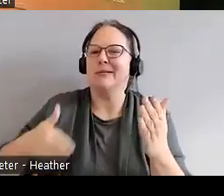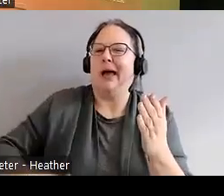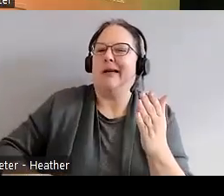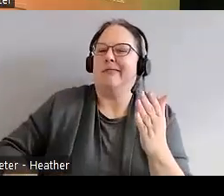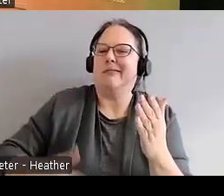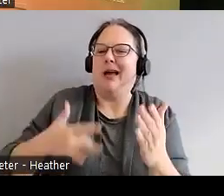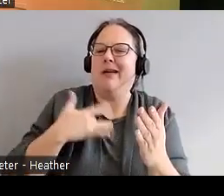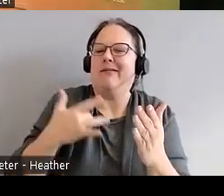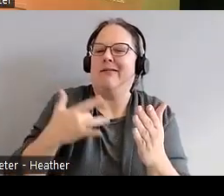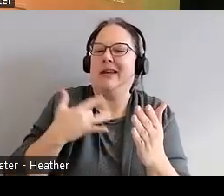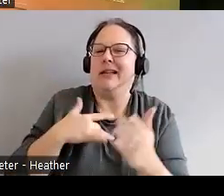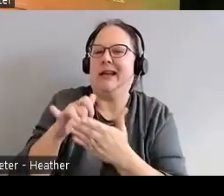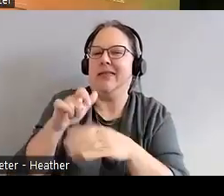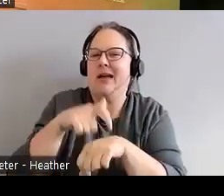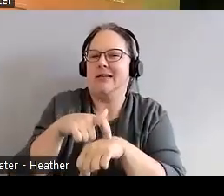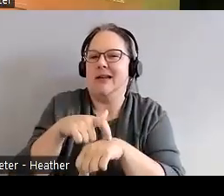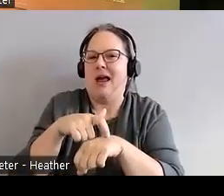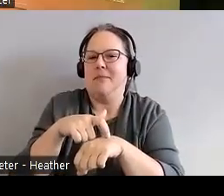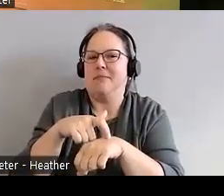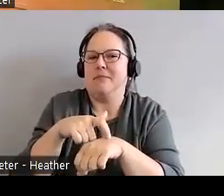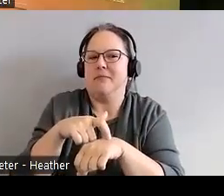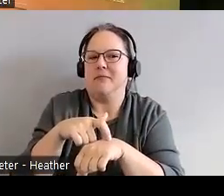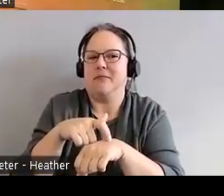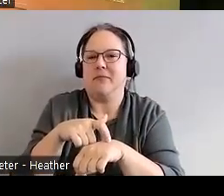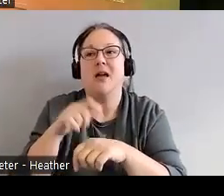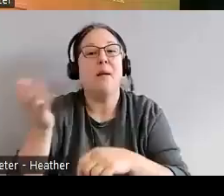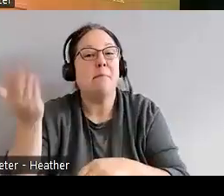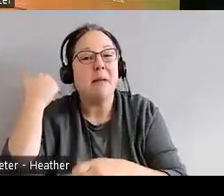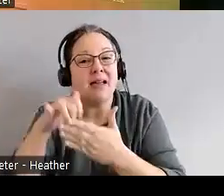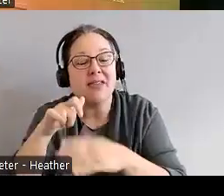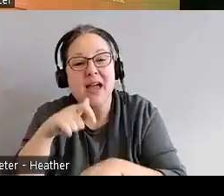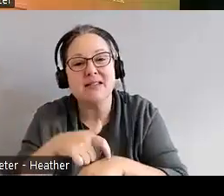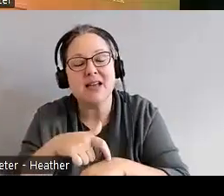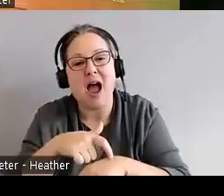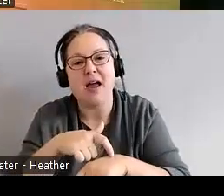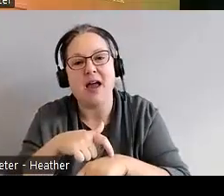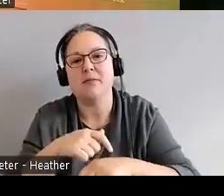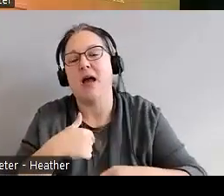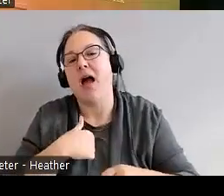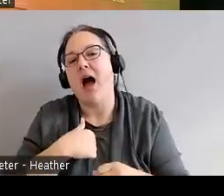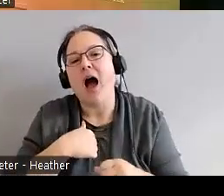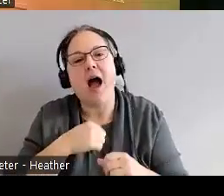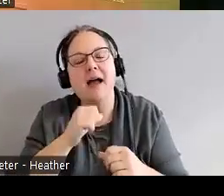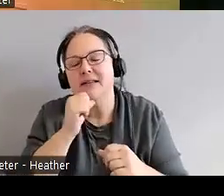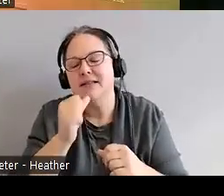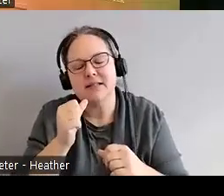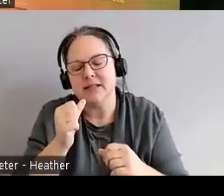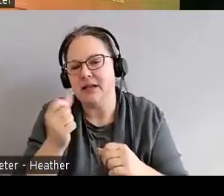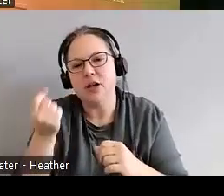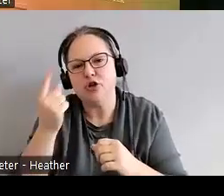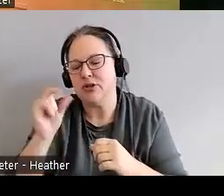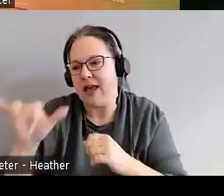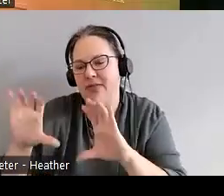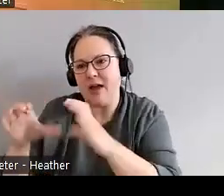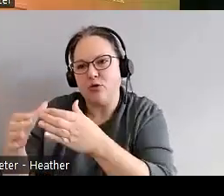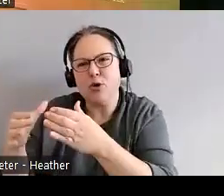what I did not appreciate at that time was the issue related to attrition of the cohort that was really affecting,